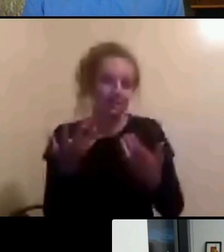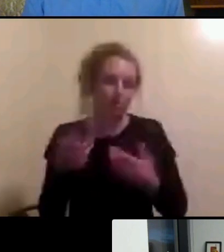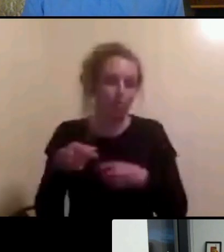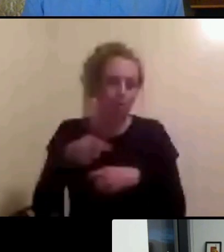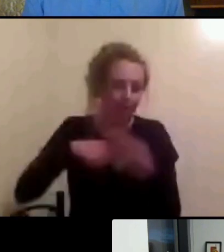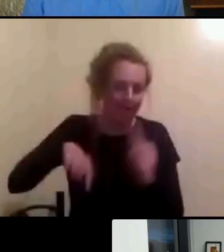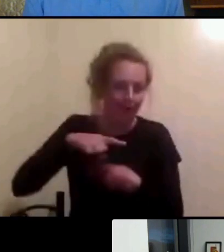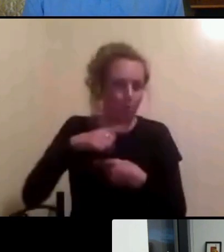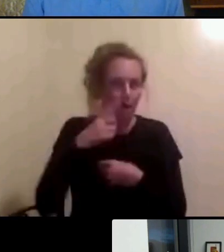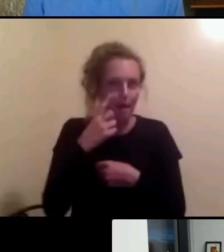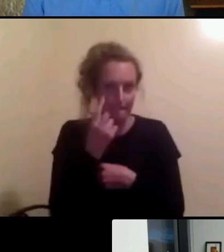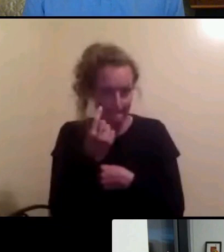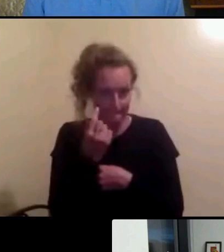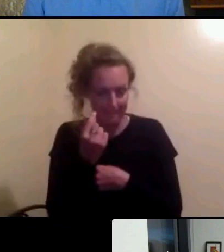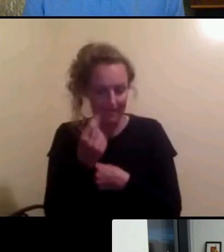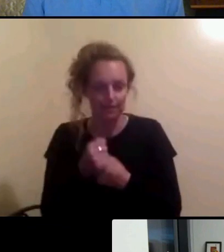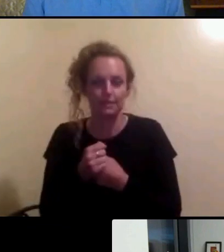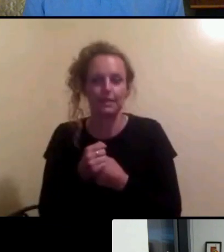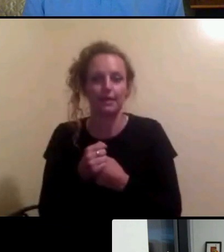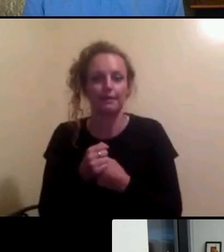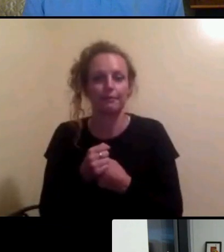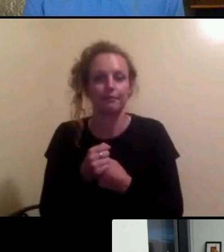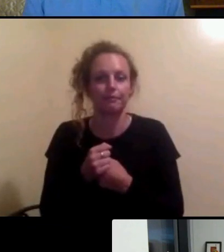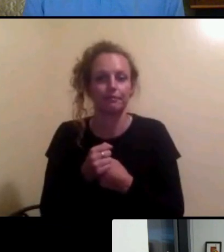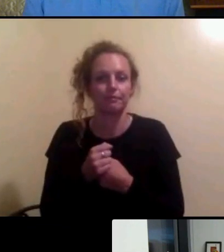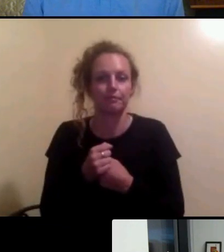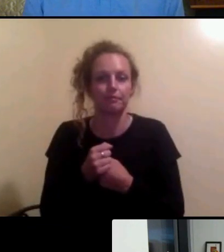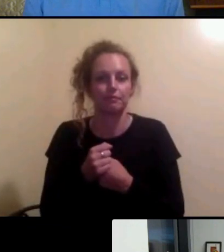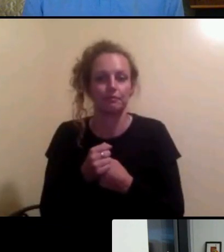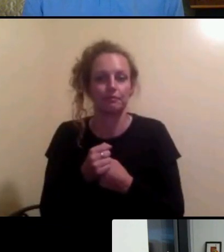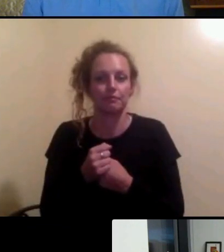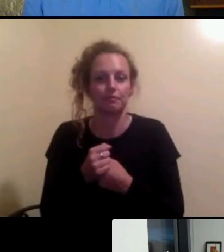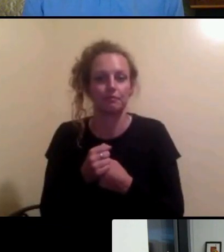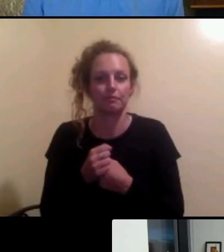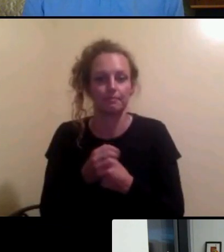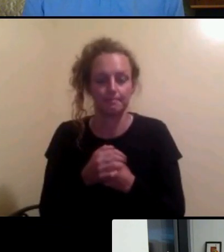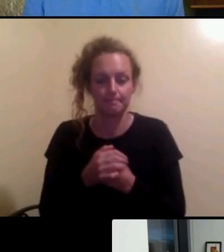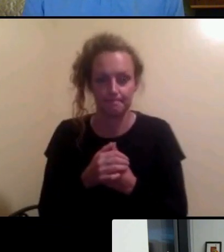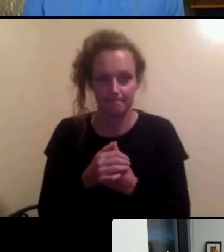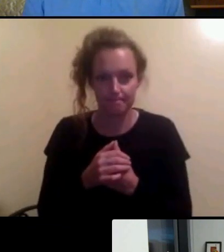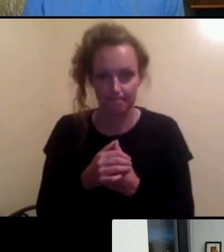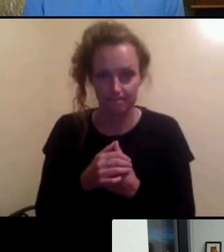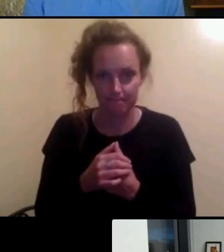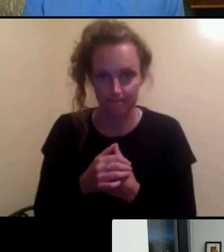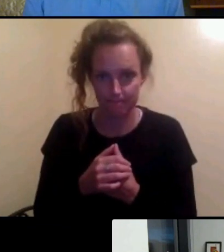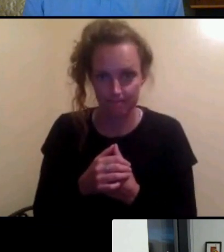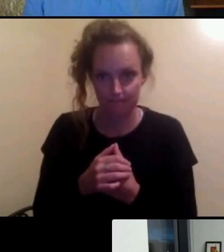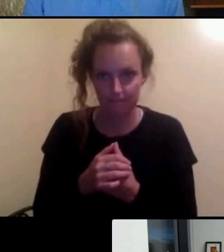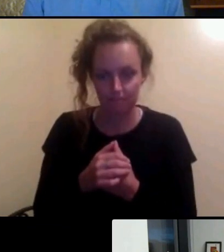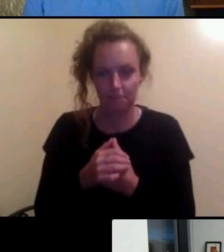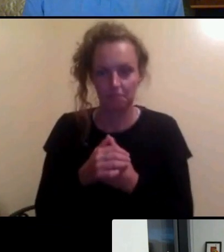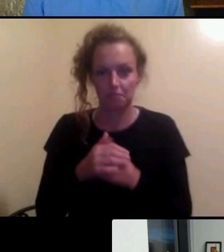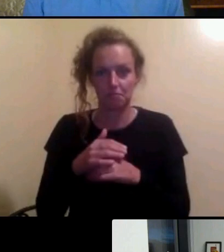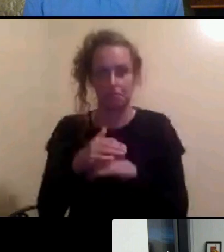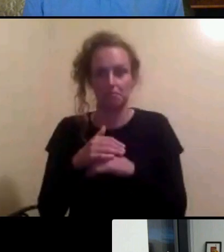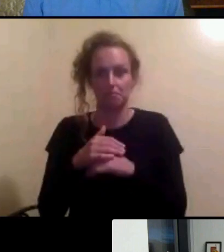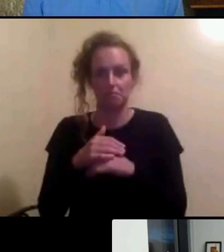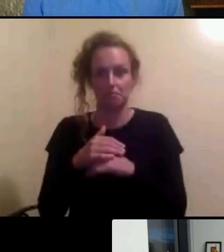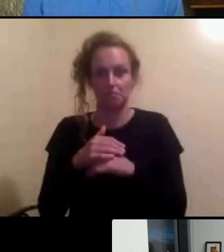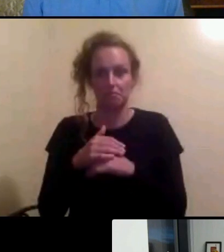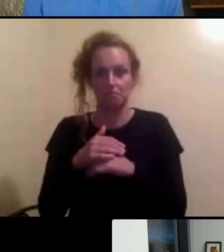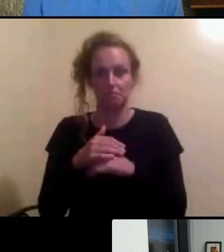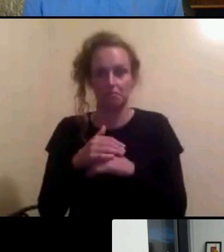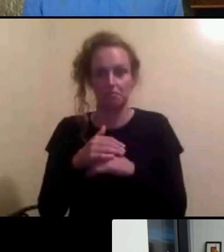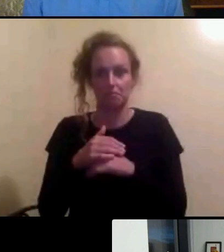more than 15 years. It's not the ideal of what we think should happen. If you want to talk about ROI, we need to understand that